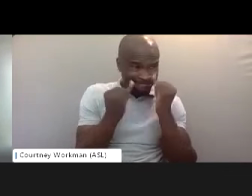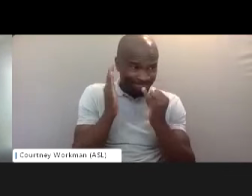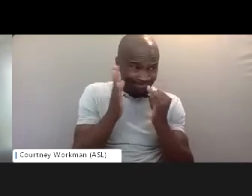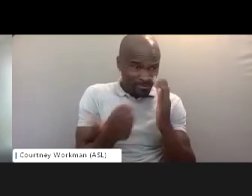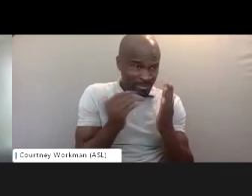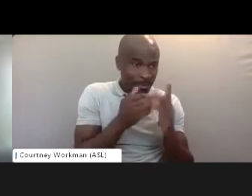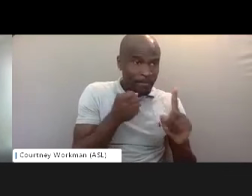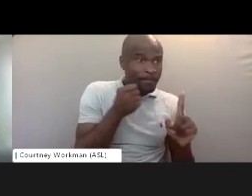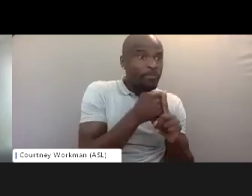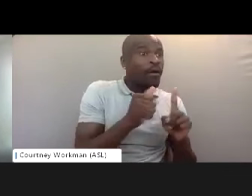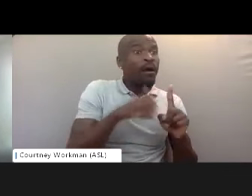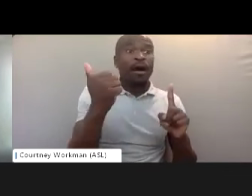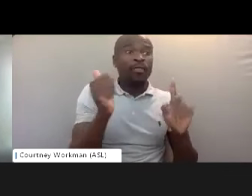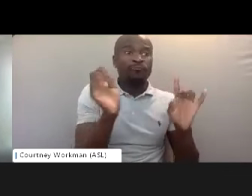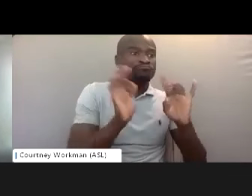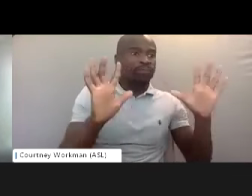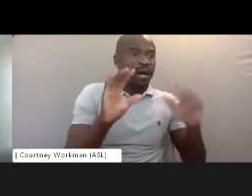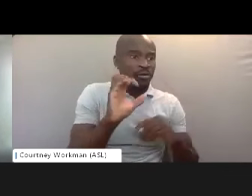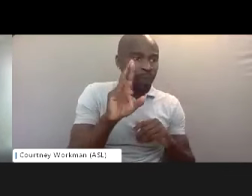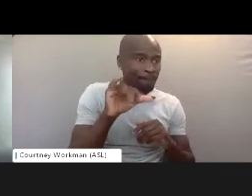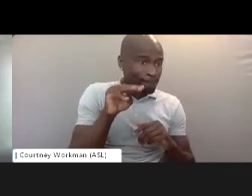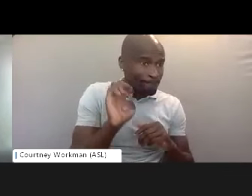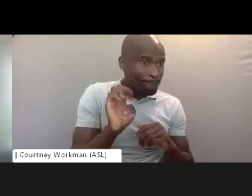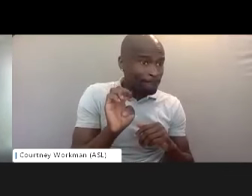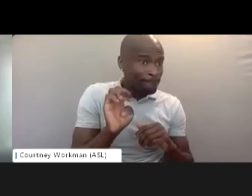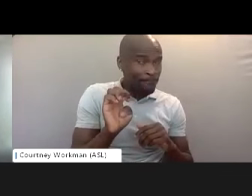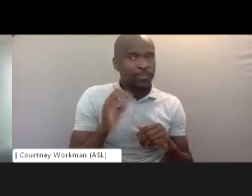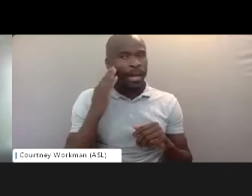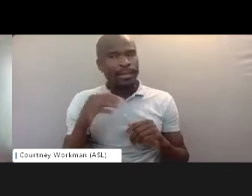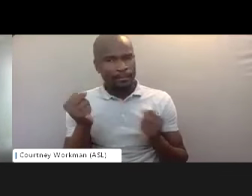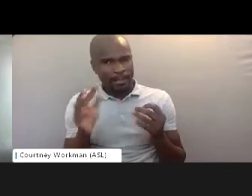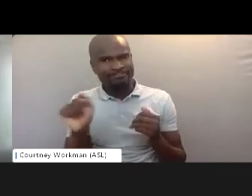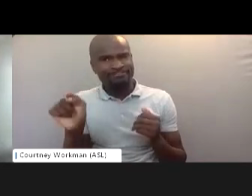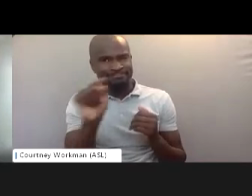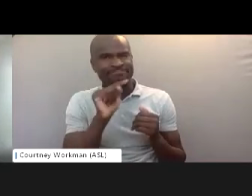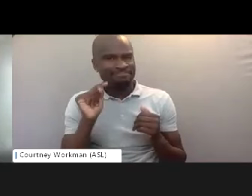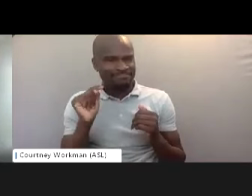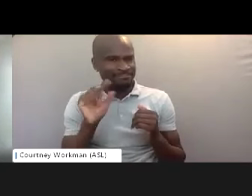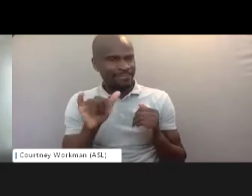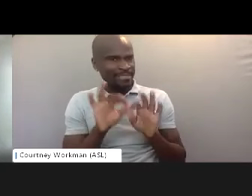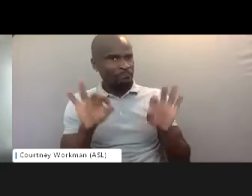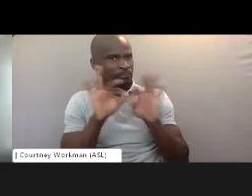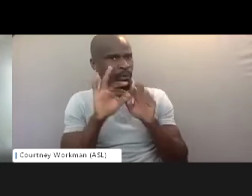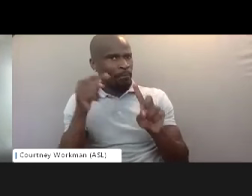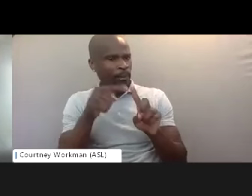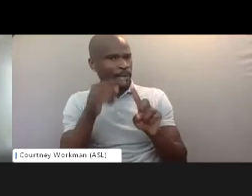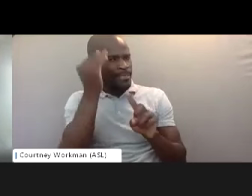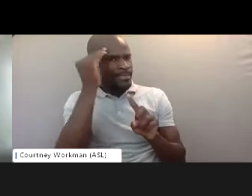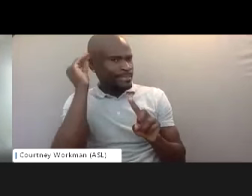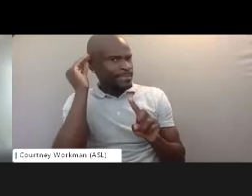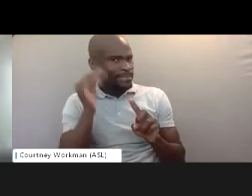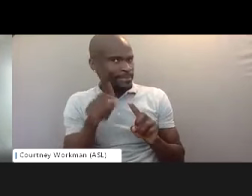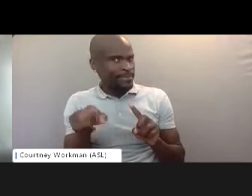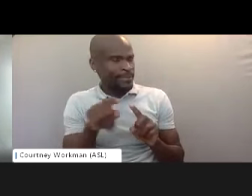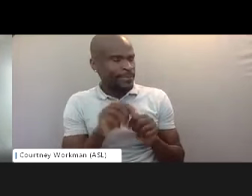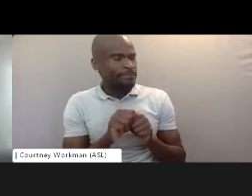their communities. And I know that's very important for a lot of people on the call that we've talked to about just community violence in general. And you can see from